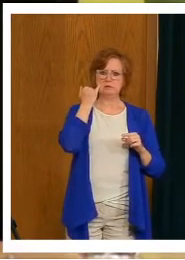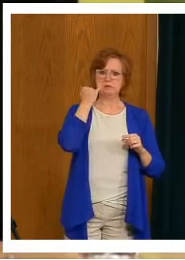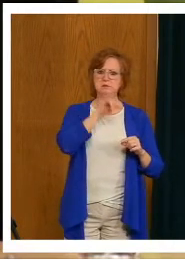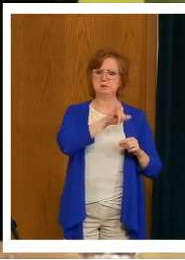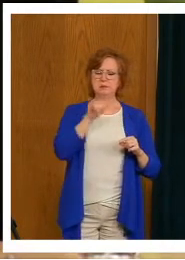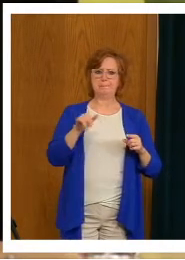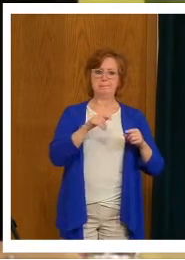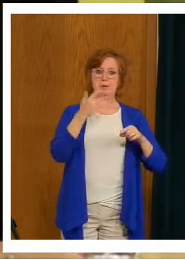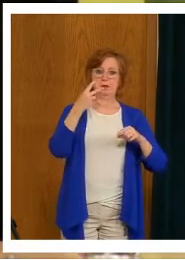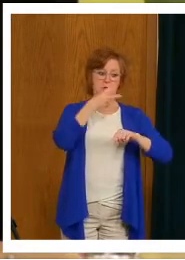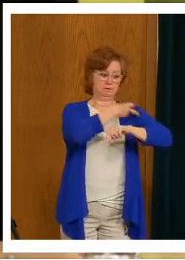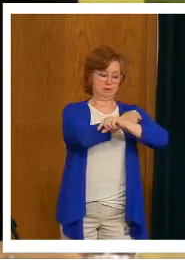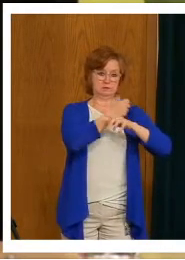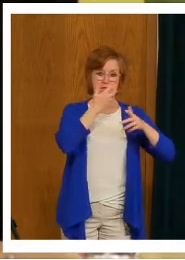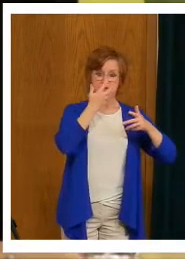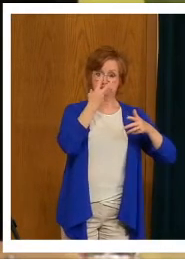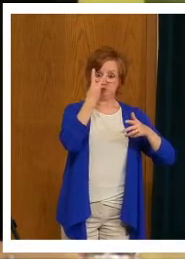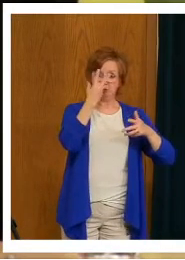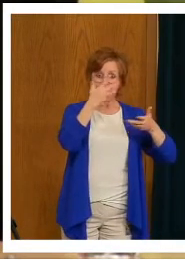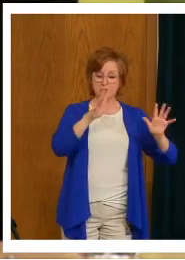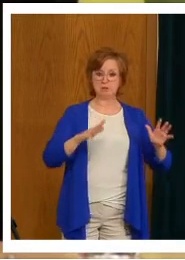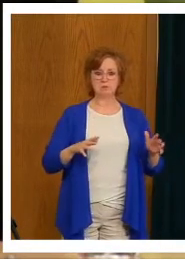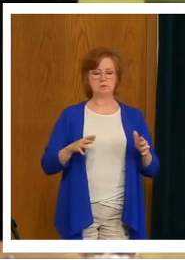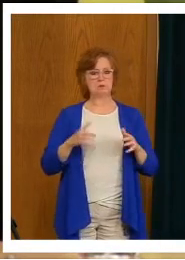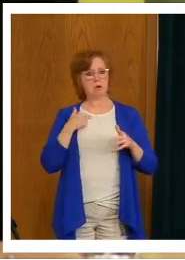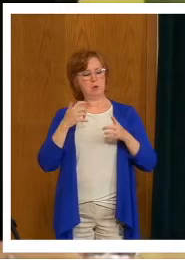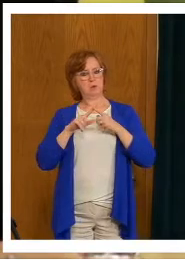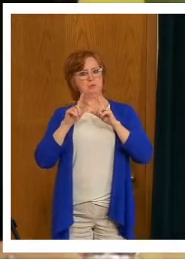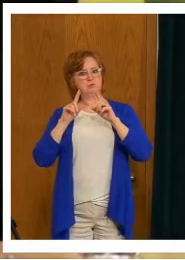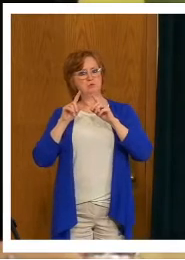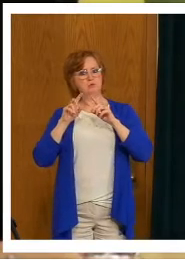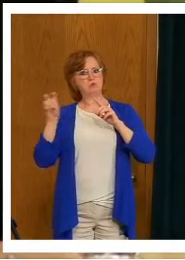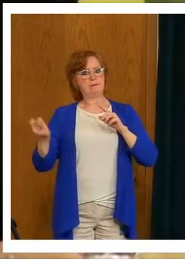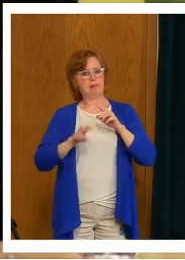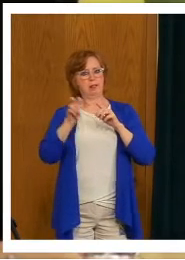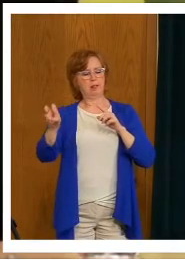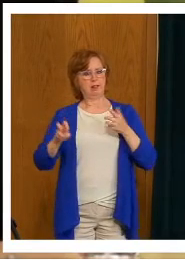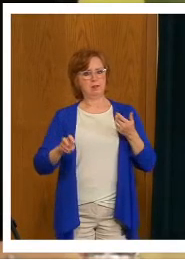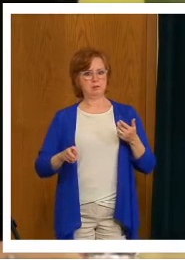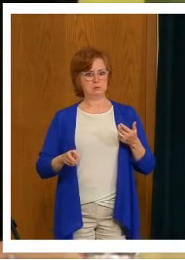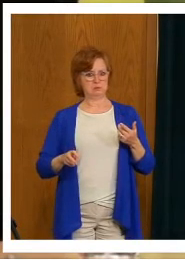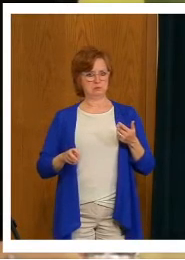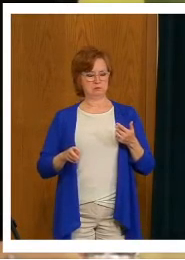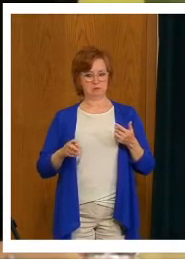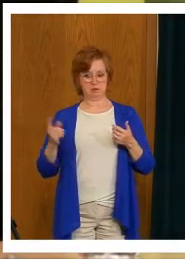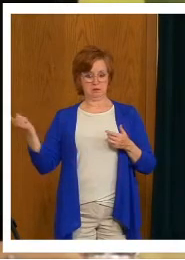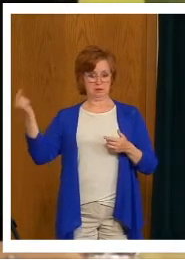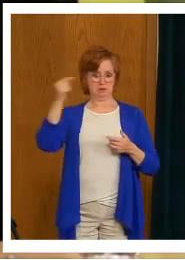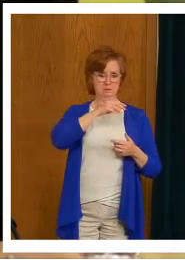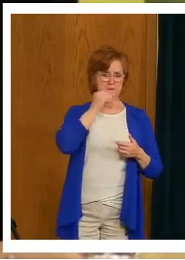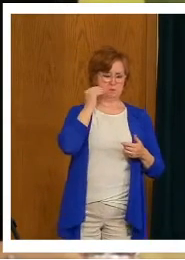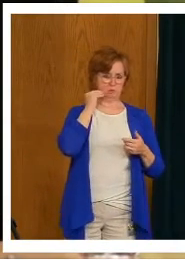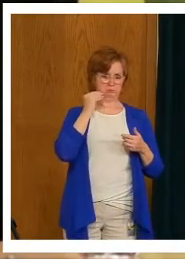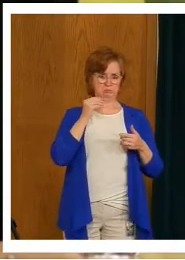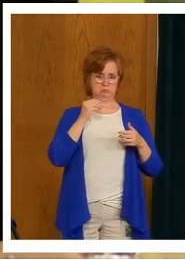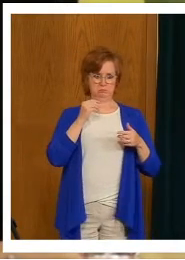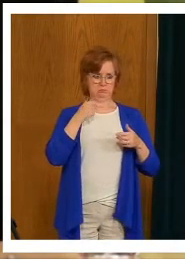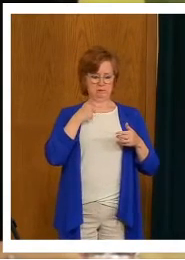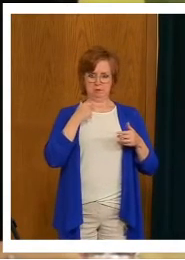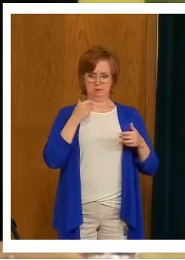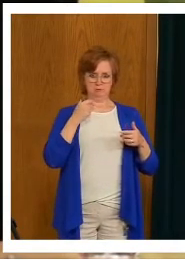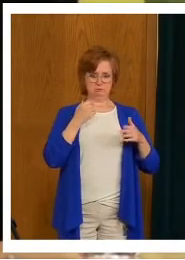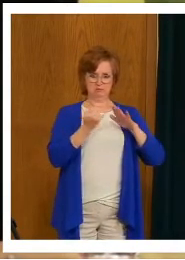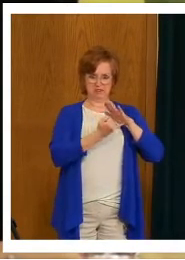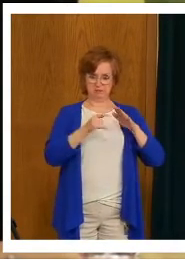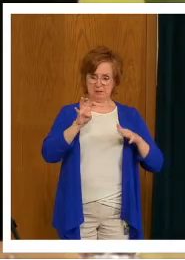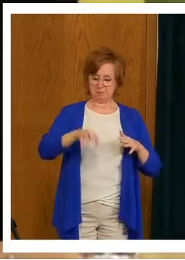to a certain country, what are the standards or what are the requirements with respect to quarantine, testing, on my